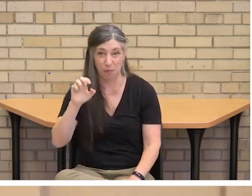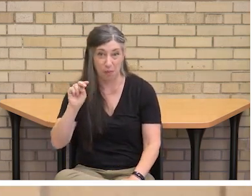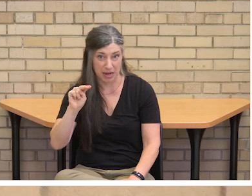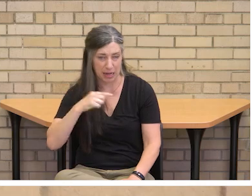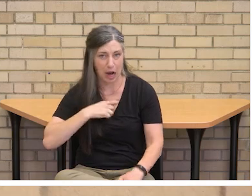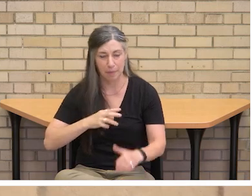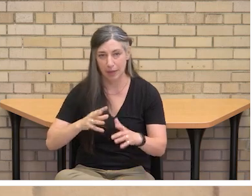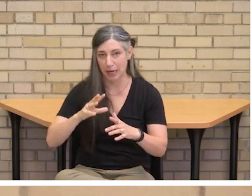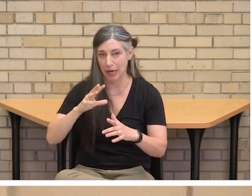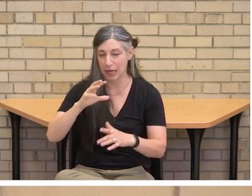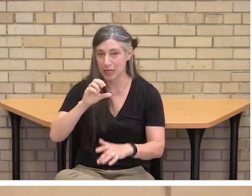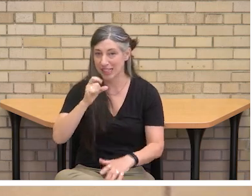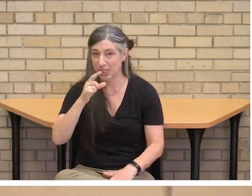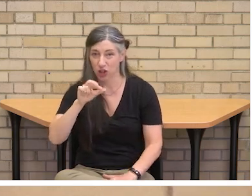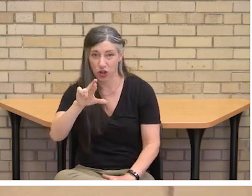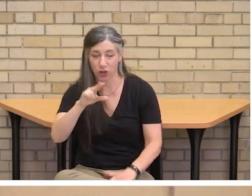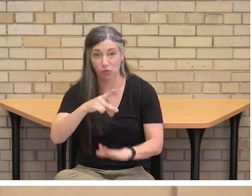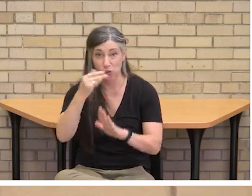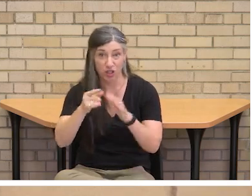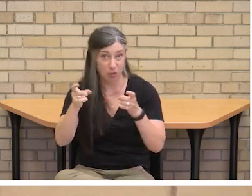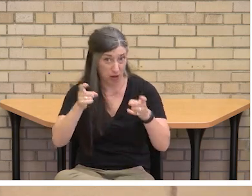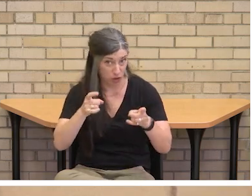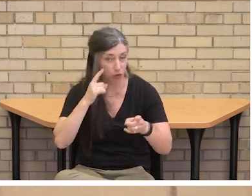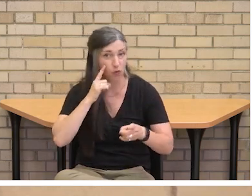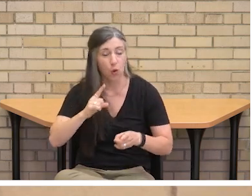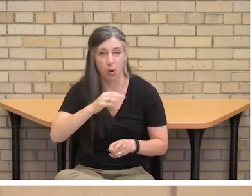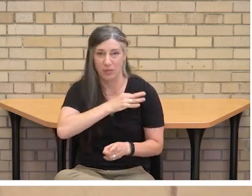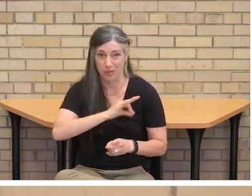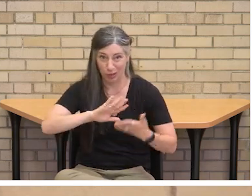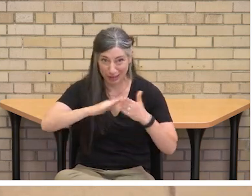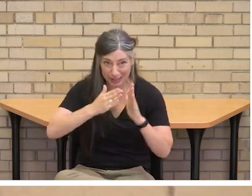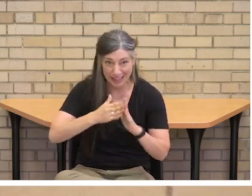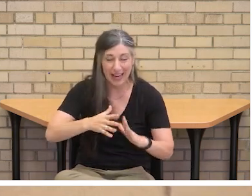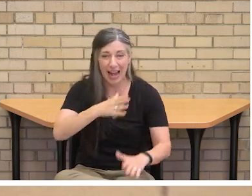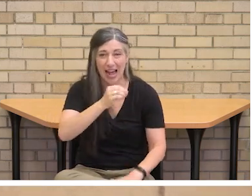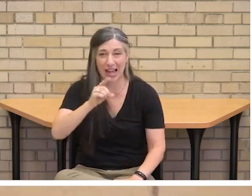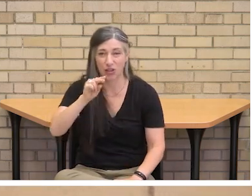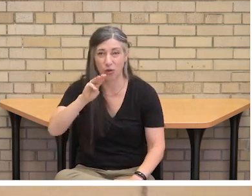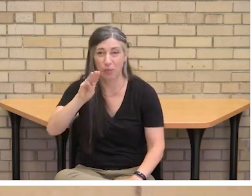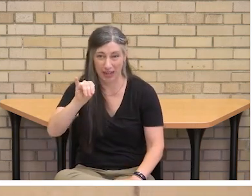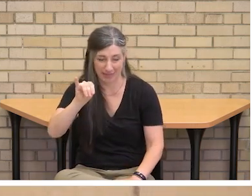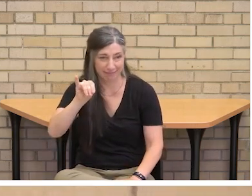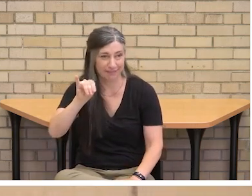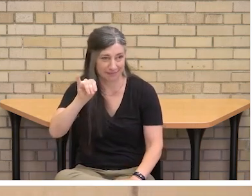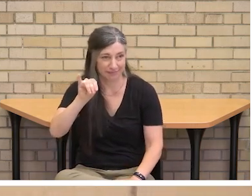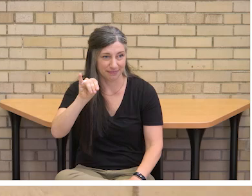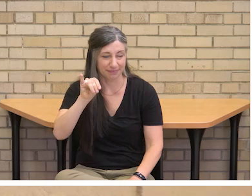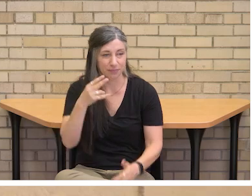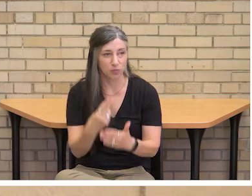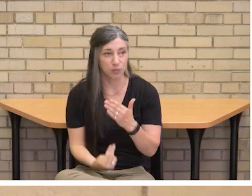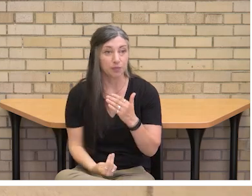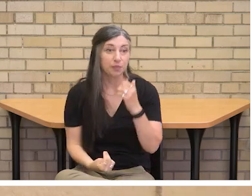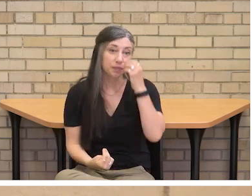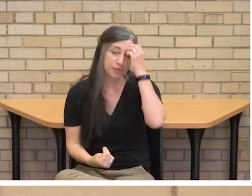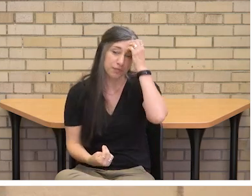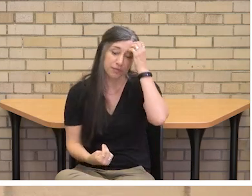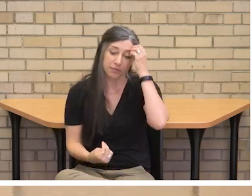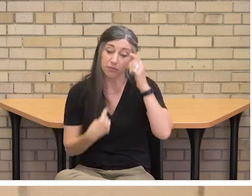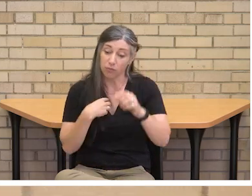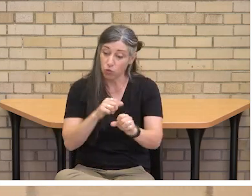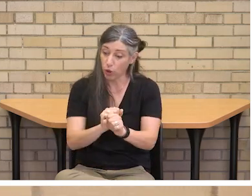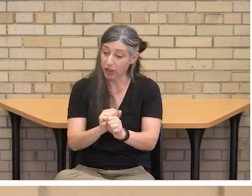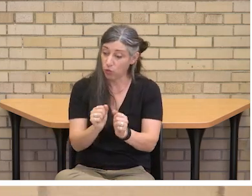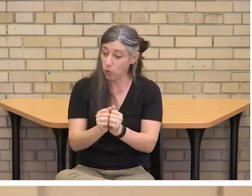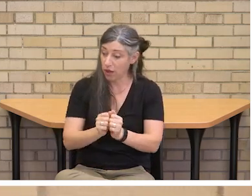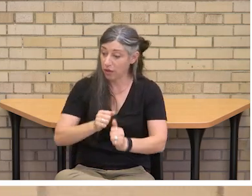project manager with the City of Pittsburgh in the Department of Mobility and Infrastructure, or DOMI. I've been with the city